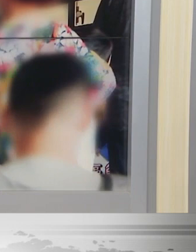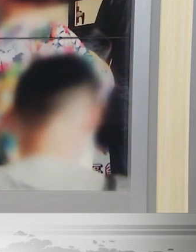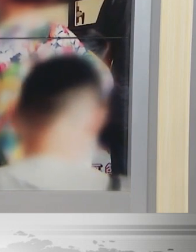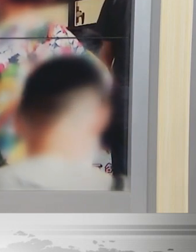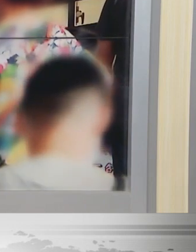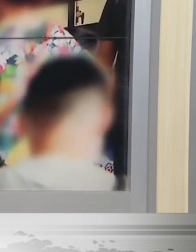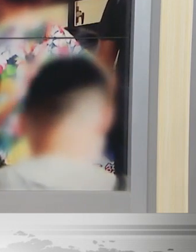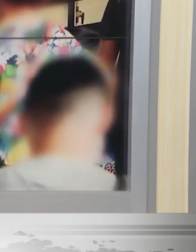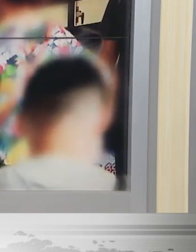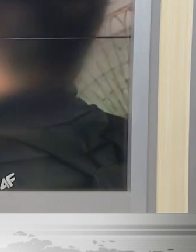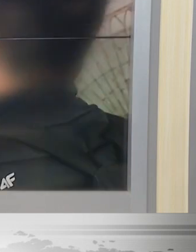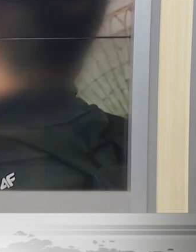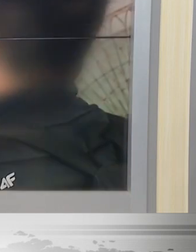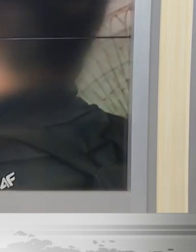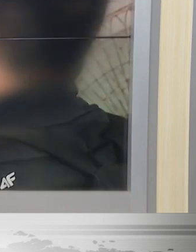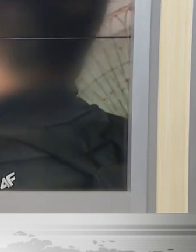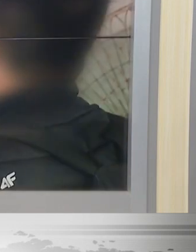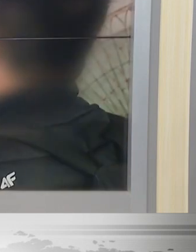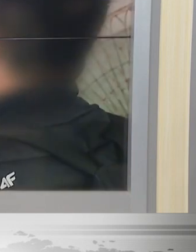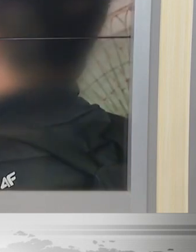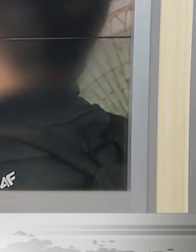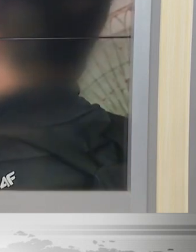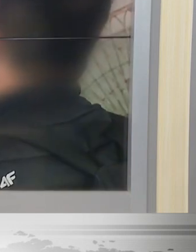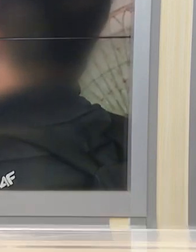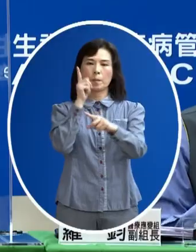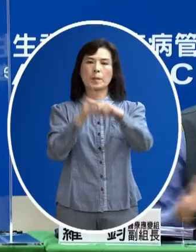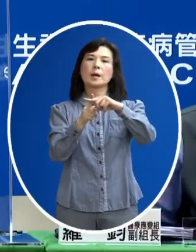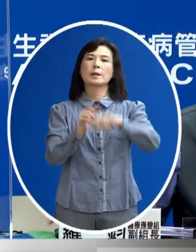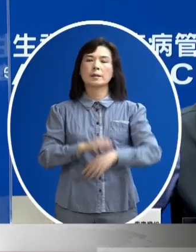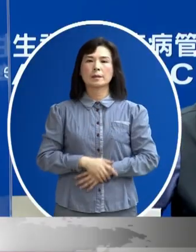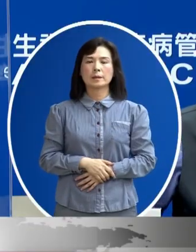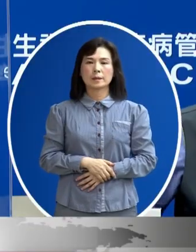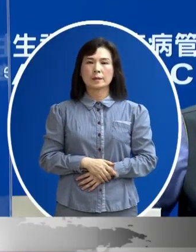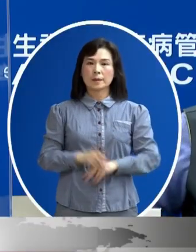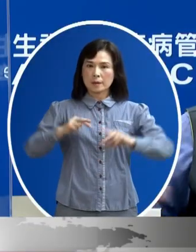prevention period. Let's hear from the CECC.